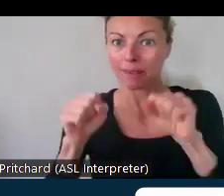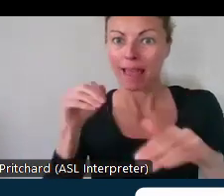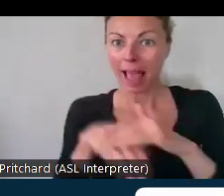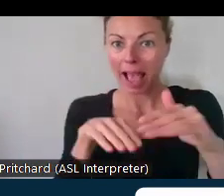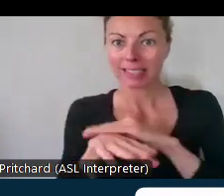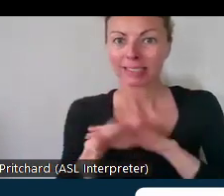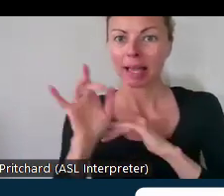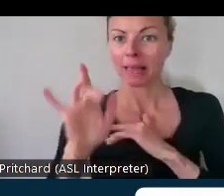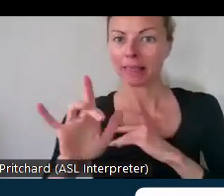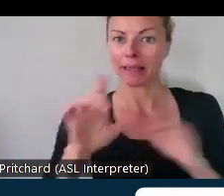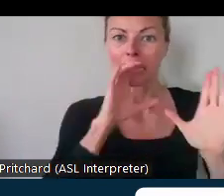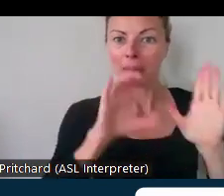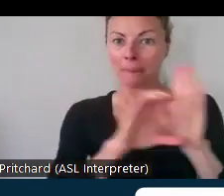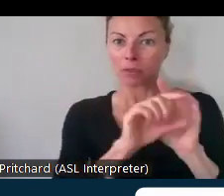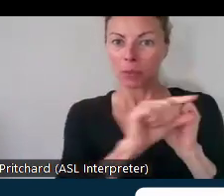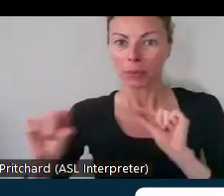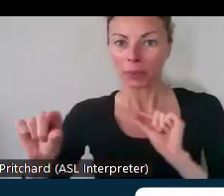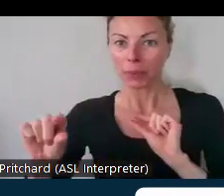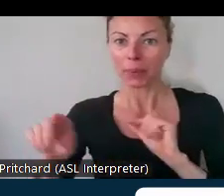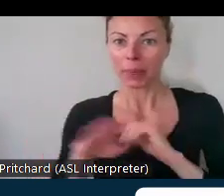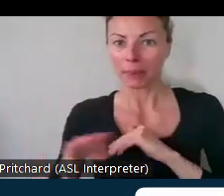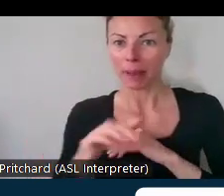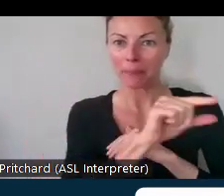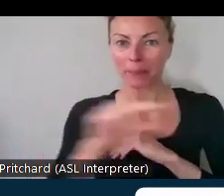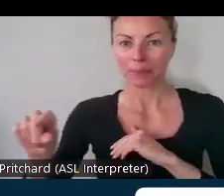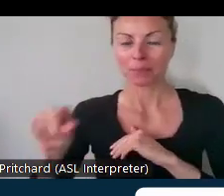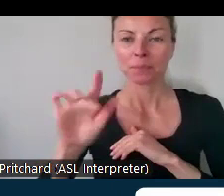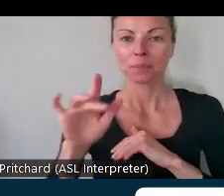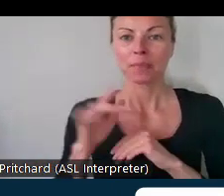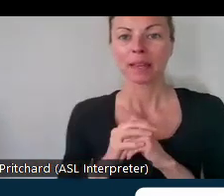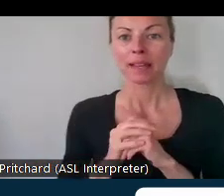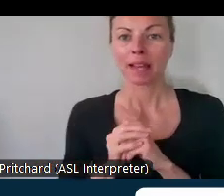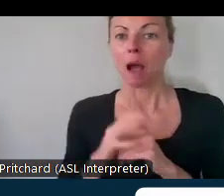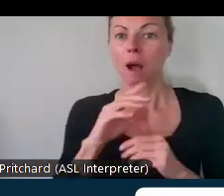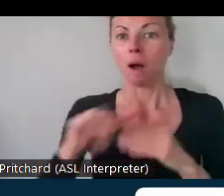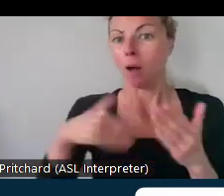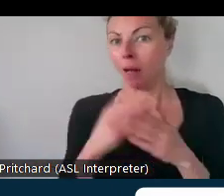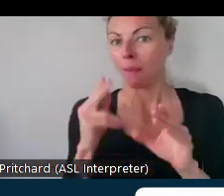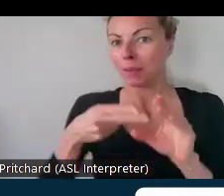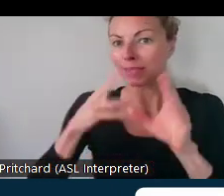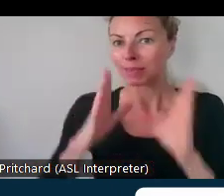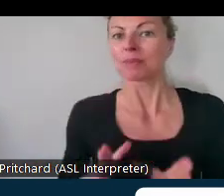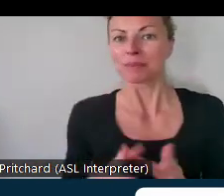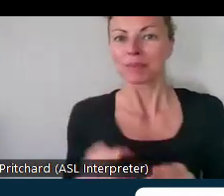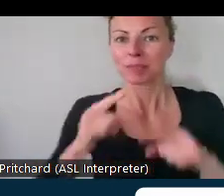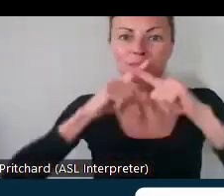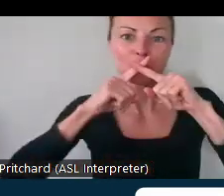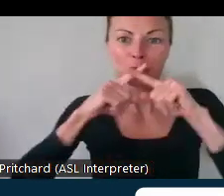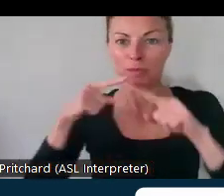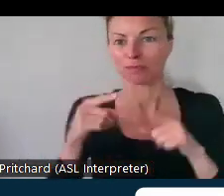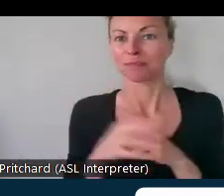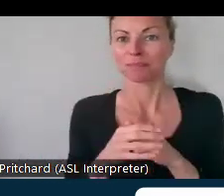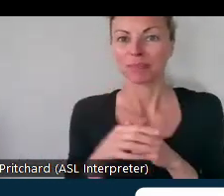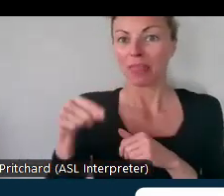clicking the icons at the bottom of your Zoom toolbar. All participants are muted during presentations. This webinar is